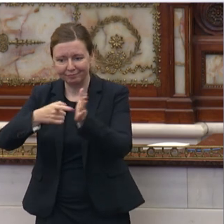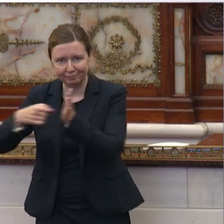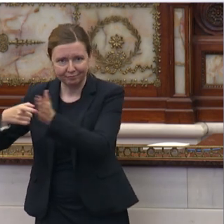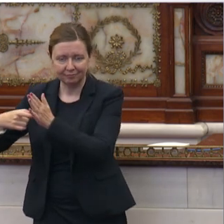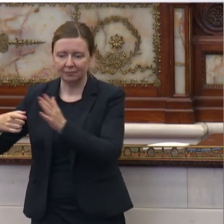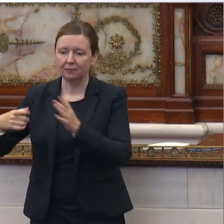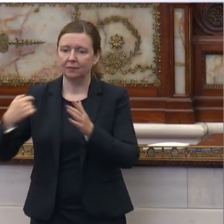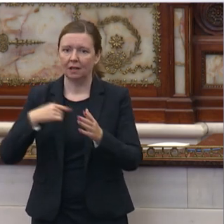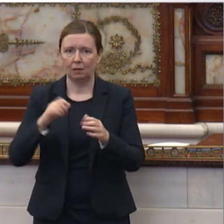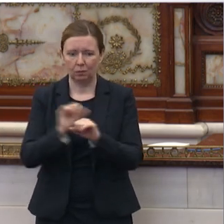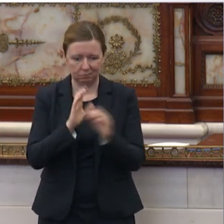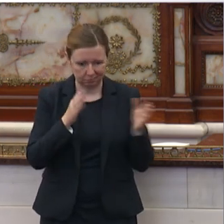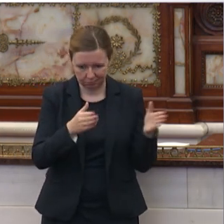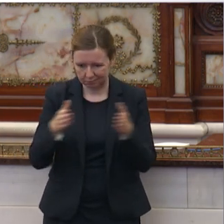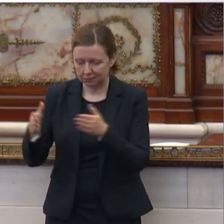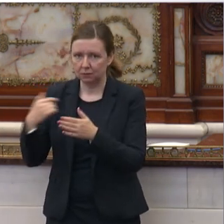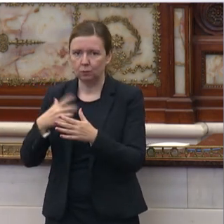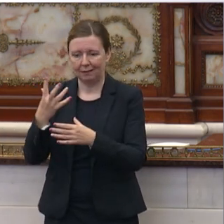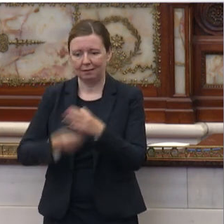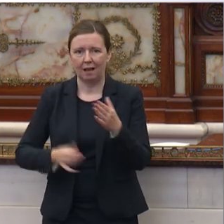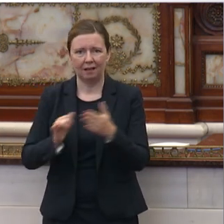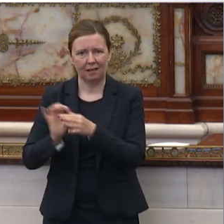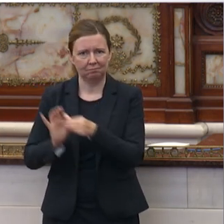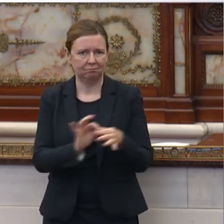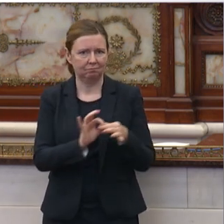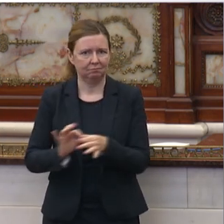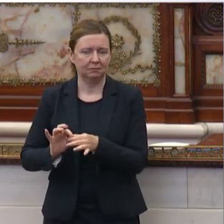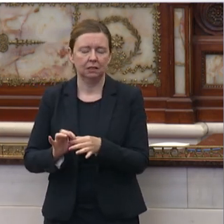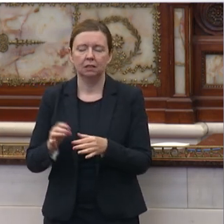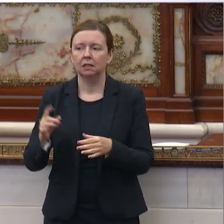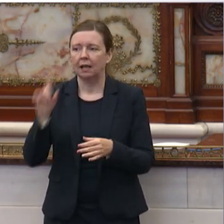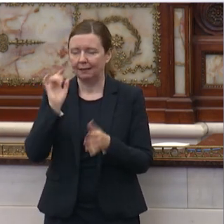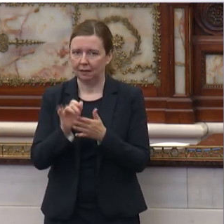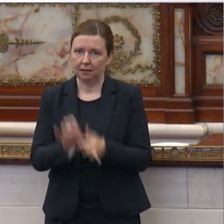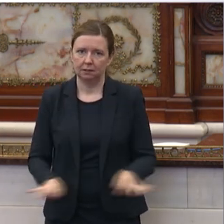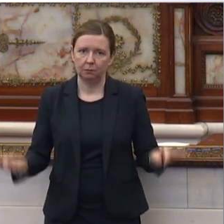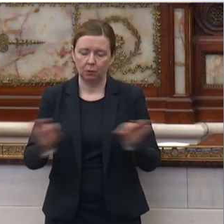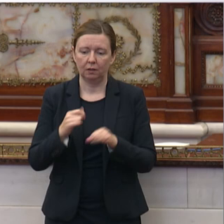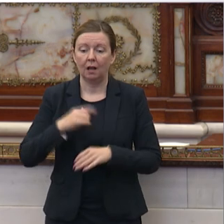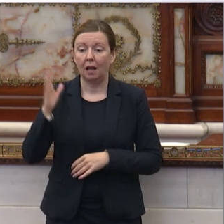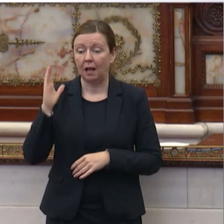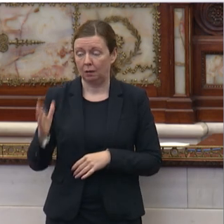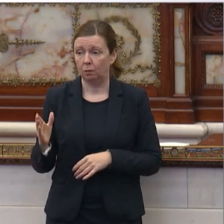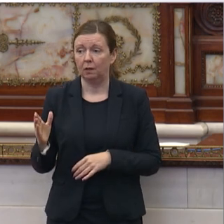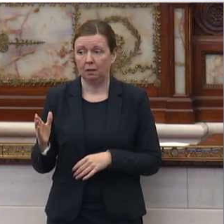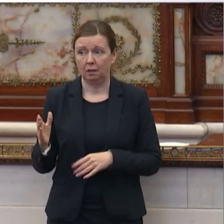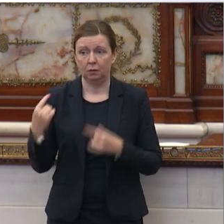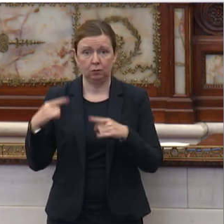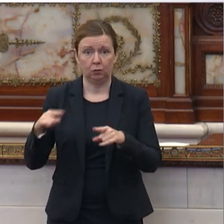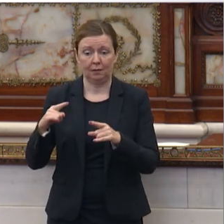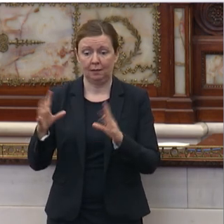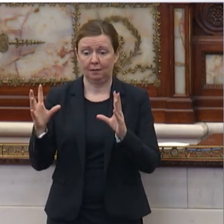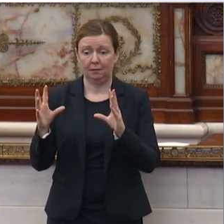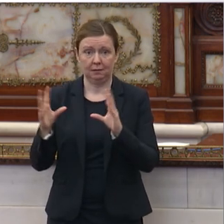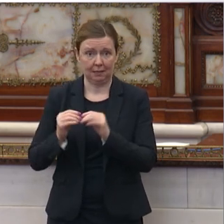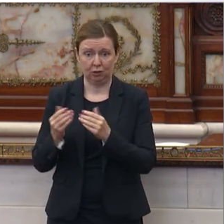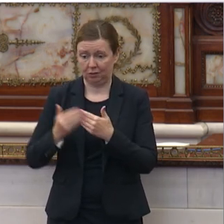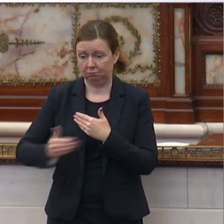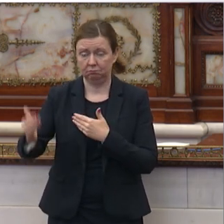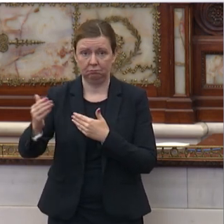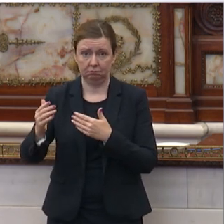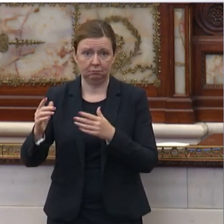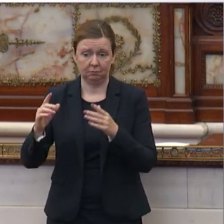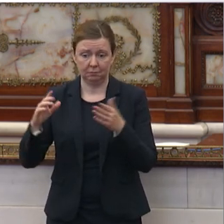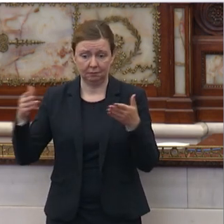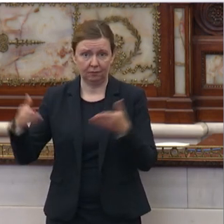lanes, we lack that connectivity, and I think it's important. I will too, during this council session, continue to focus the